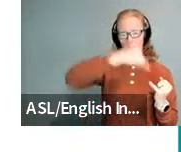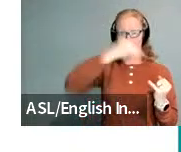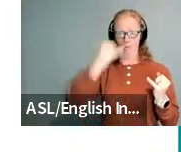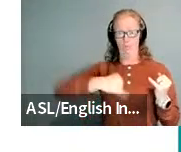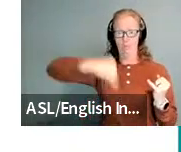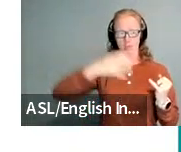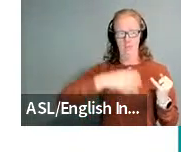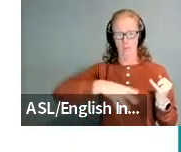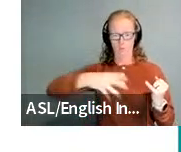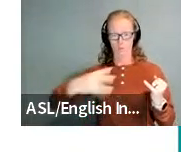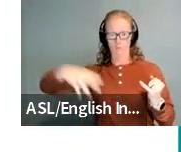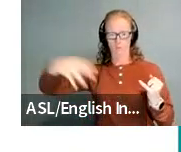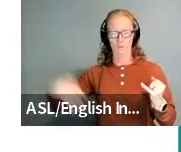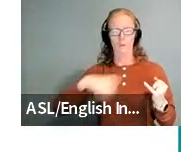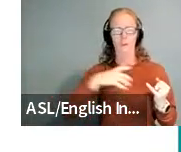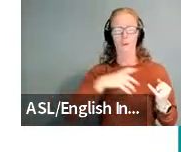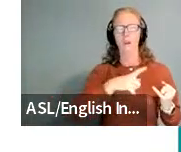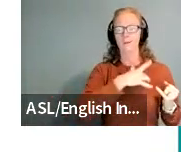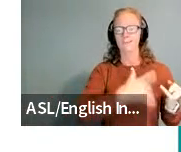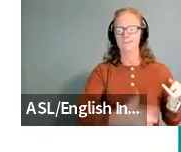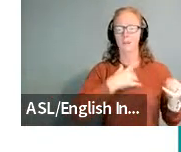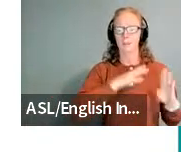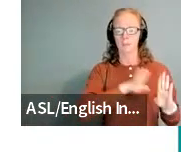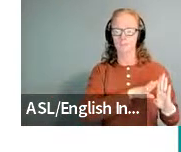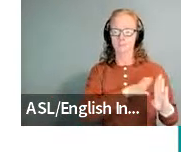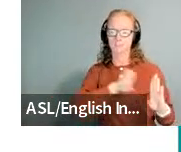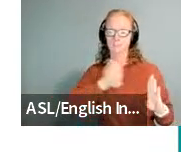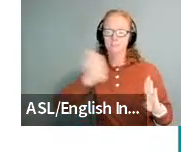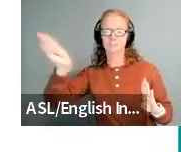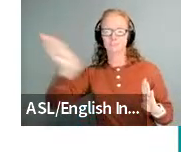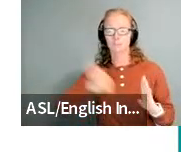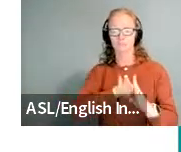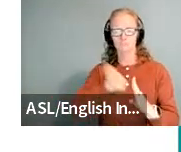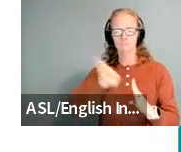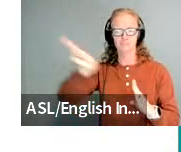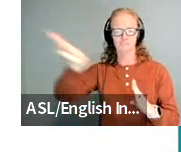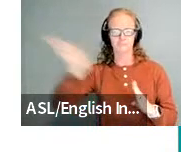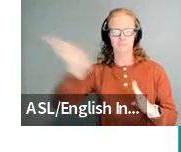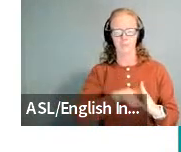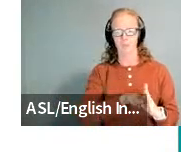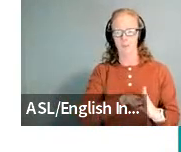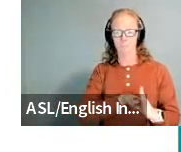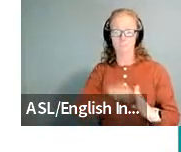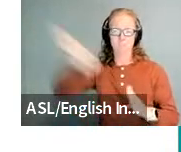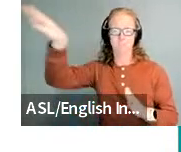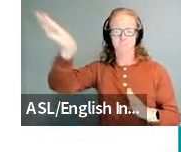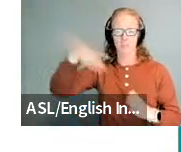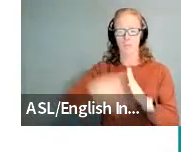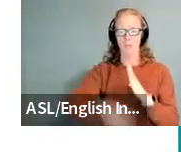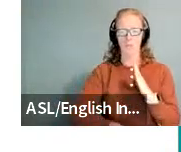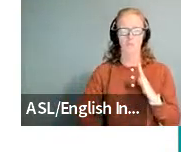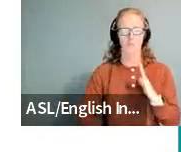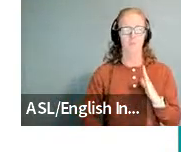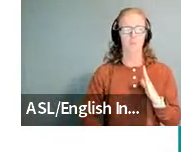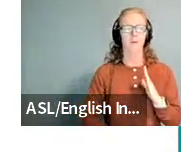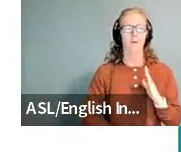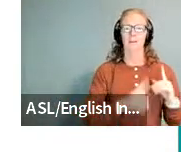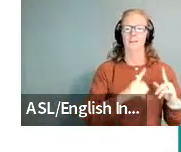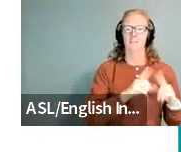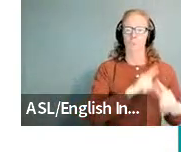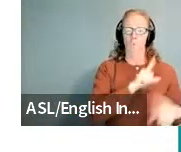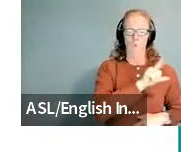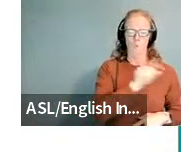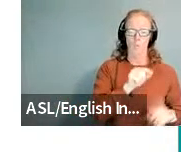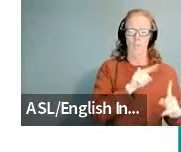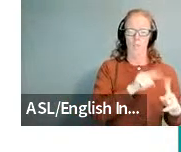trends of how those costs and how those materials have kind of gone up in price, even since 2020, as I